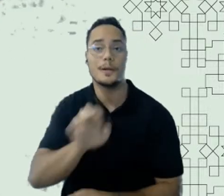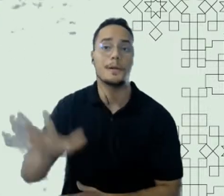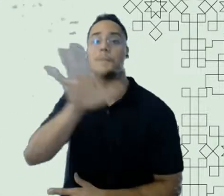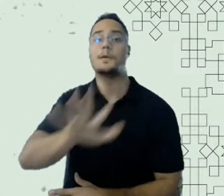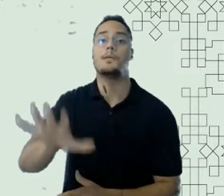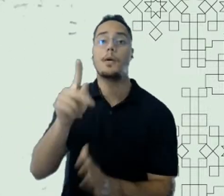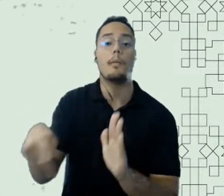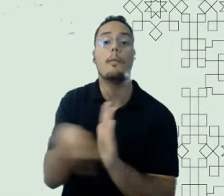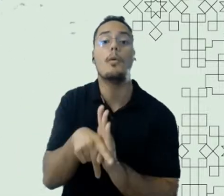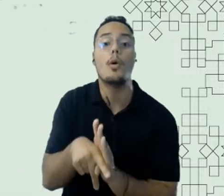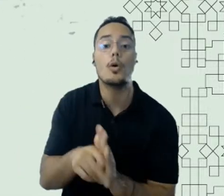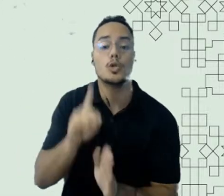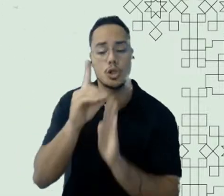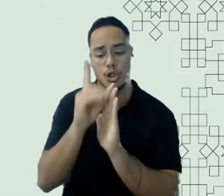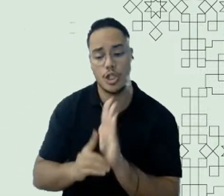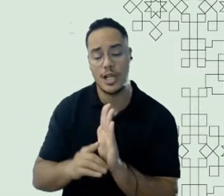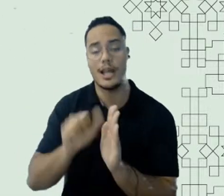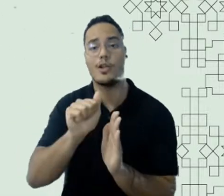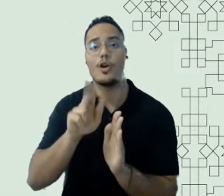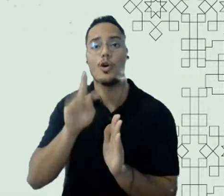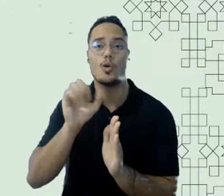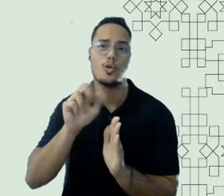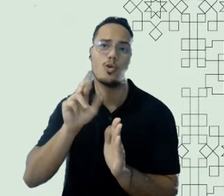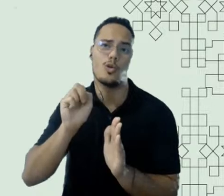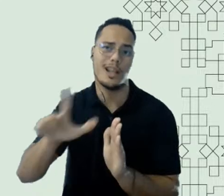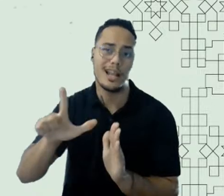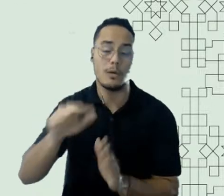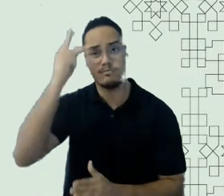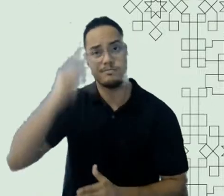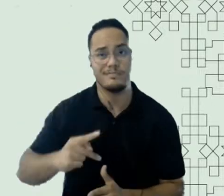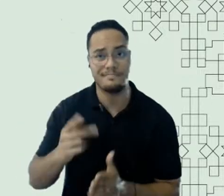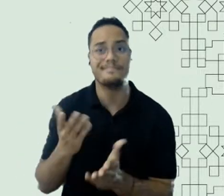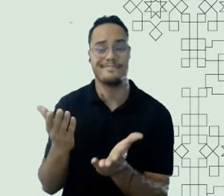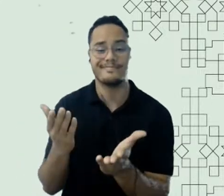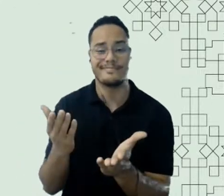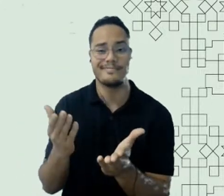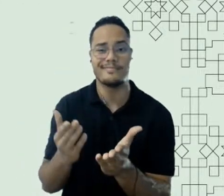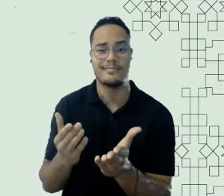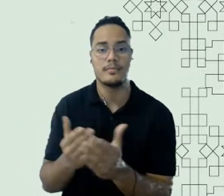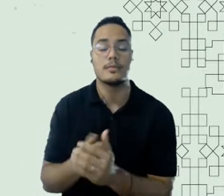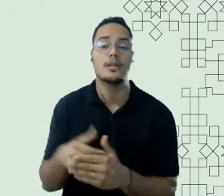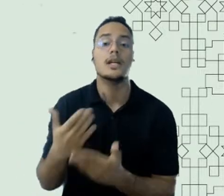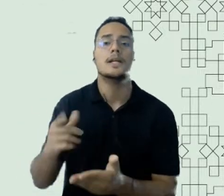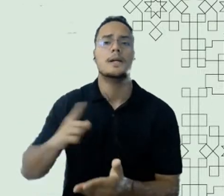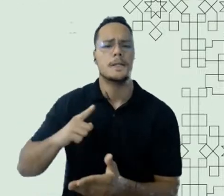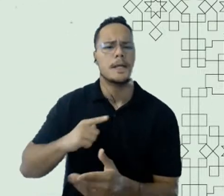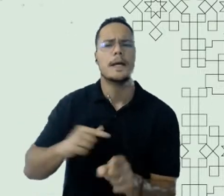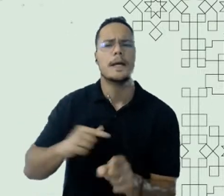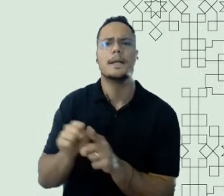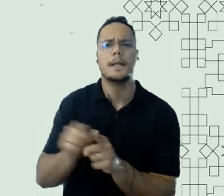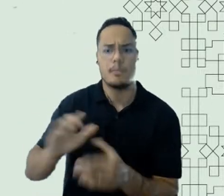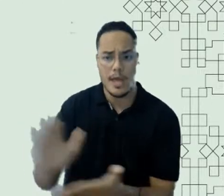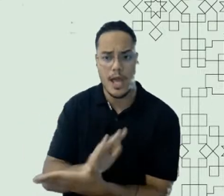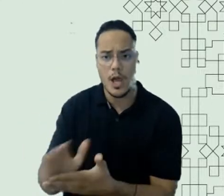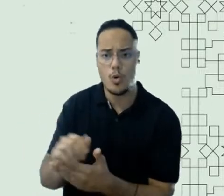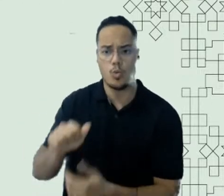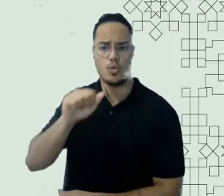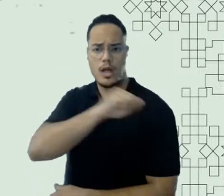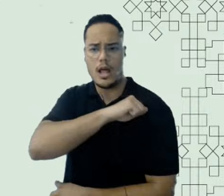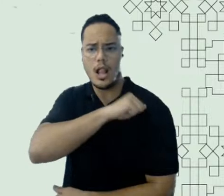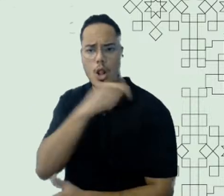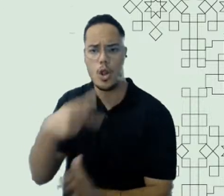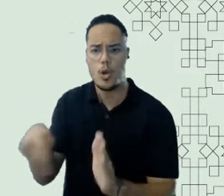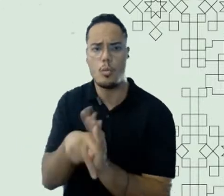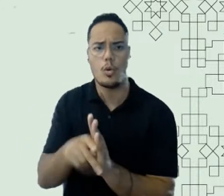sort of network of a few copyright academics in the European Union, and we try to just voice our